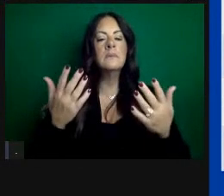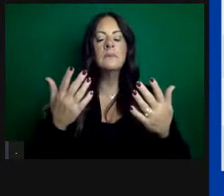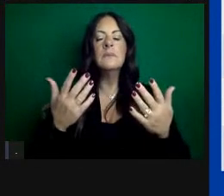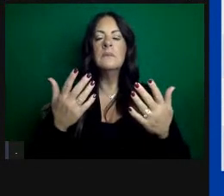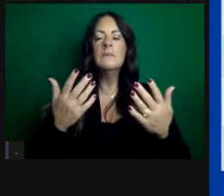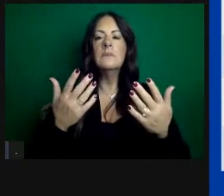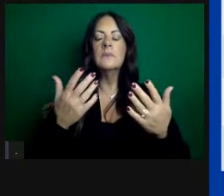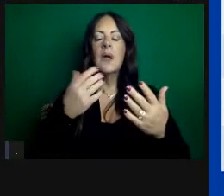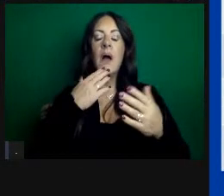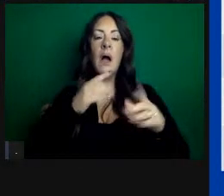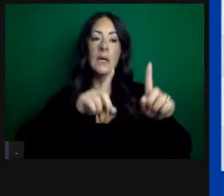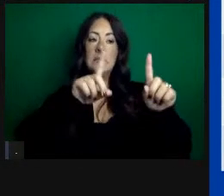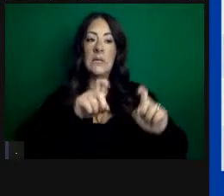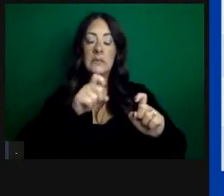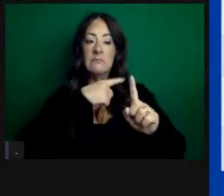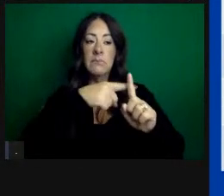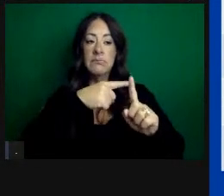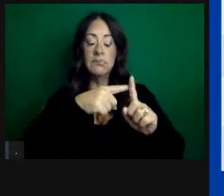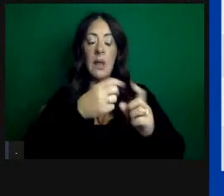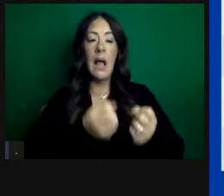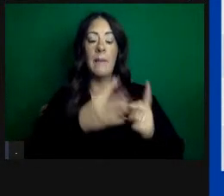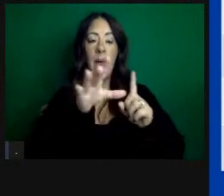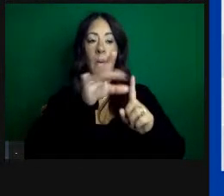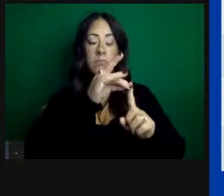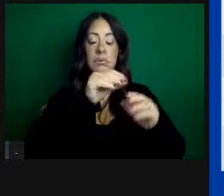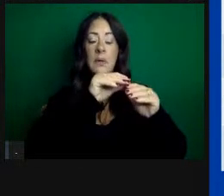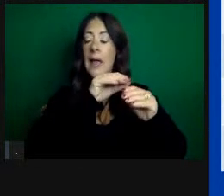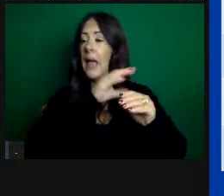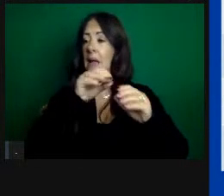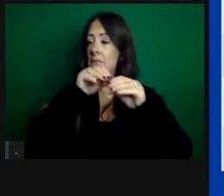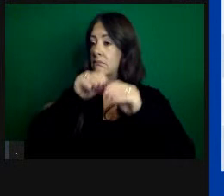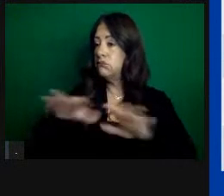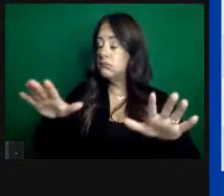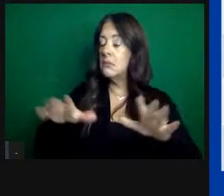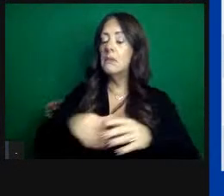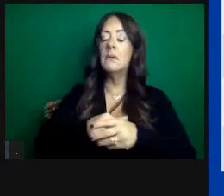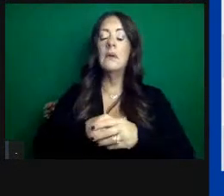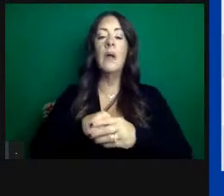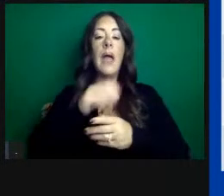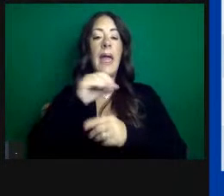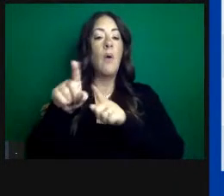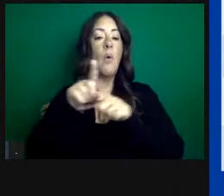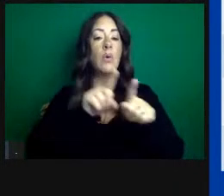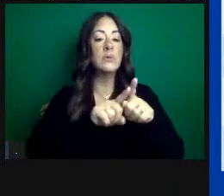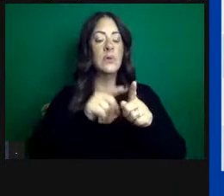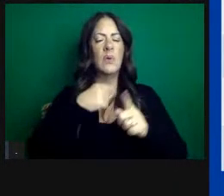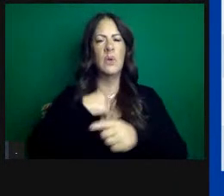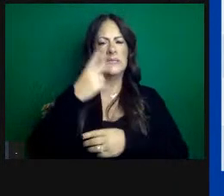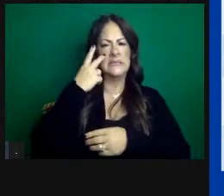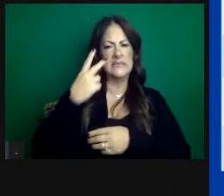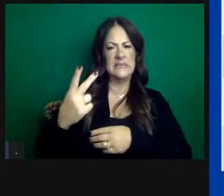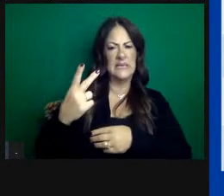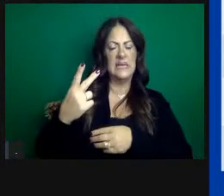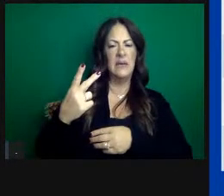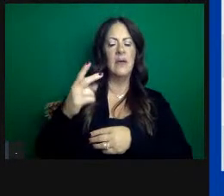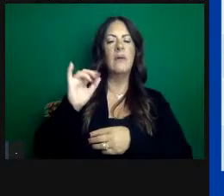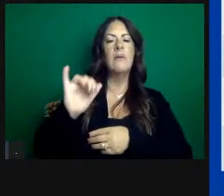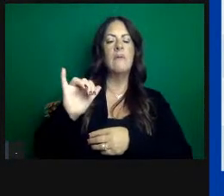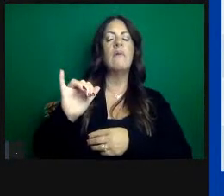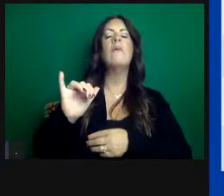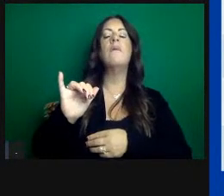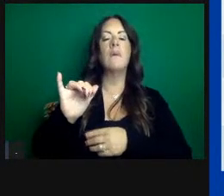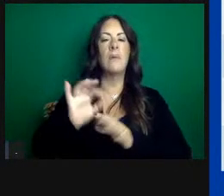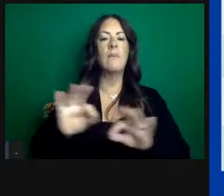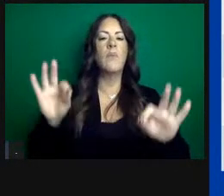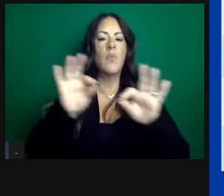on test positivity and rates of transmission or case rates, but we looked at this lagging indicator, but an important